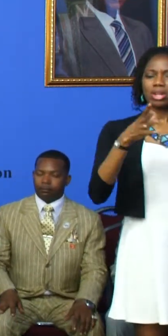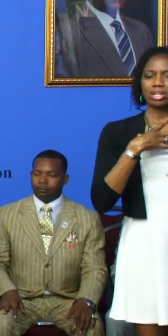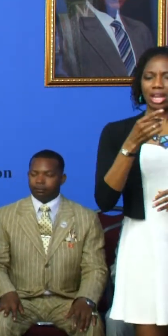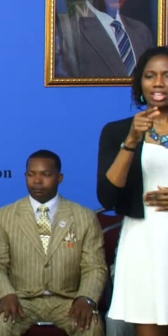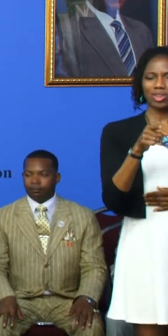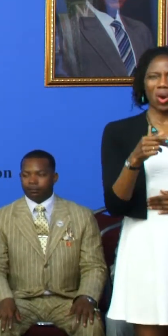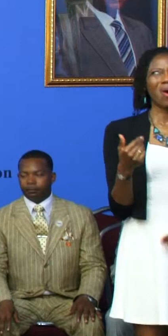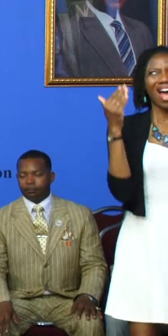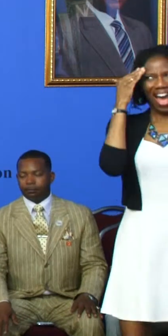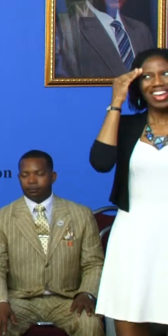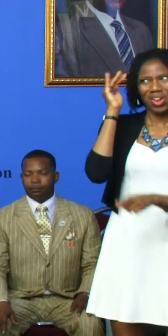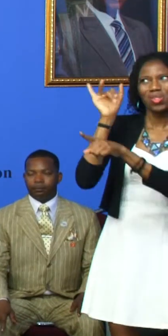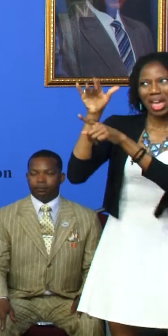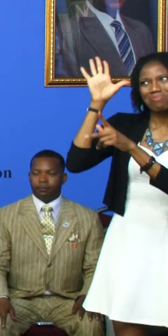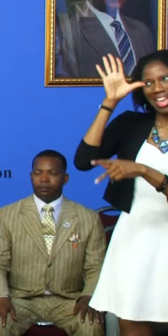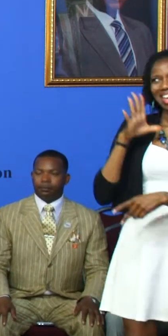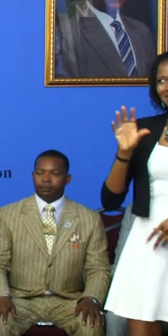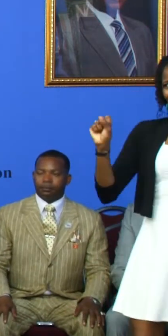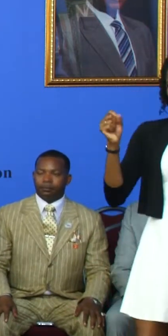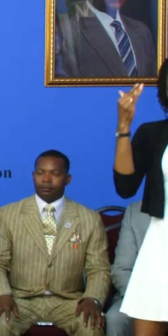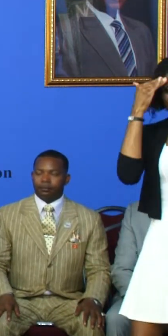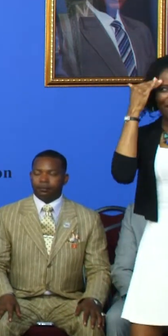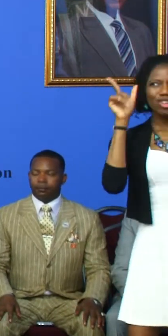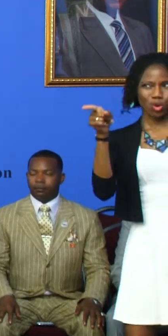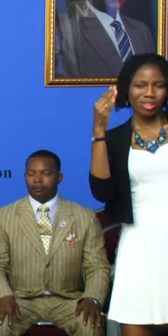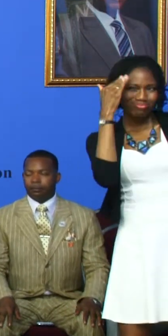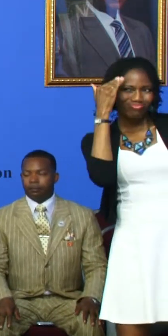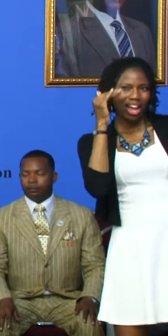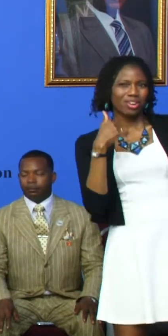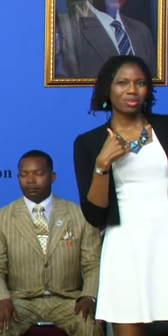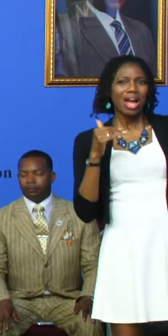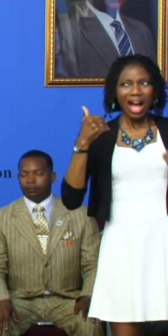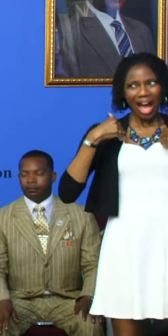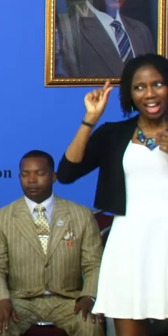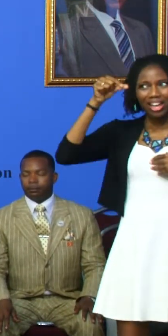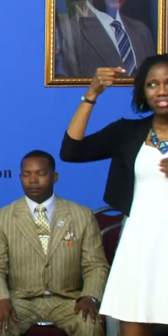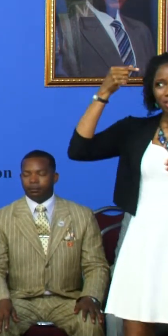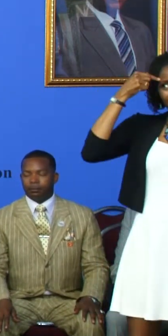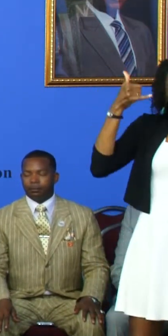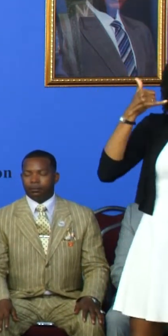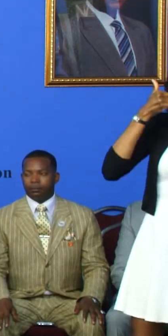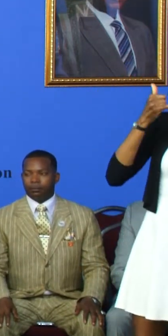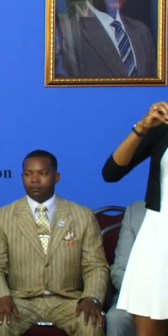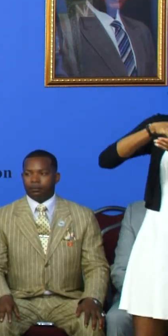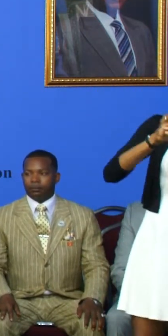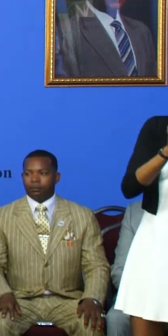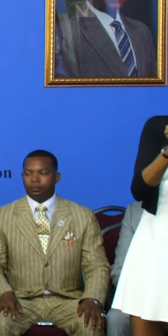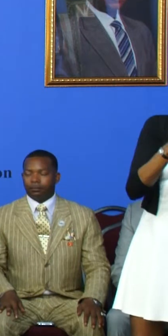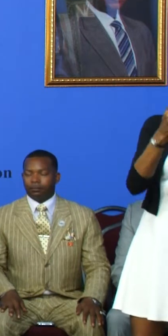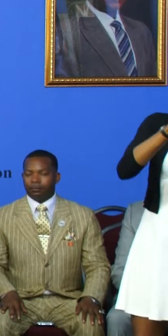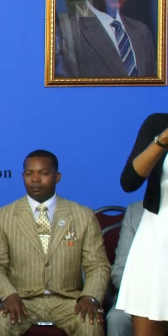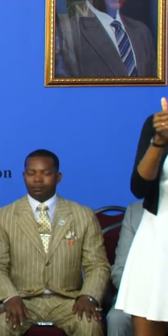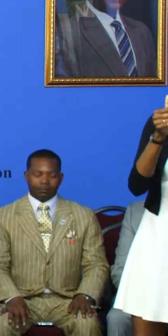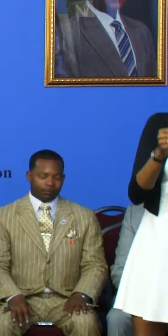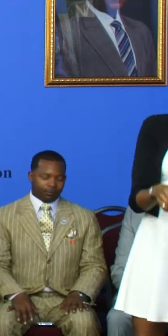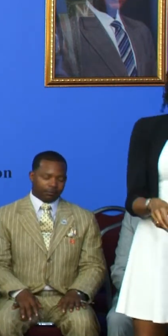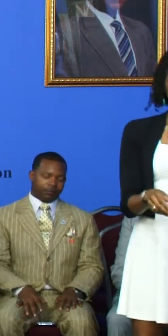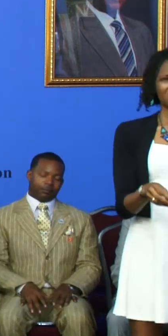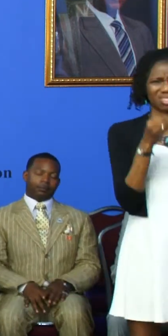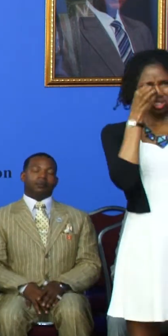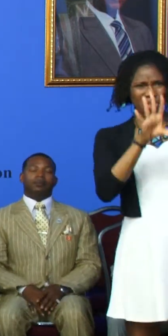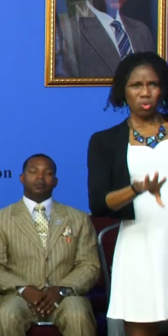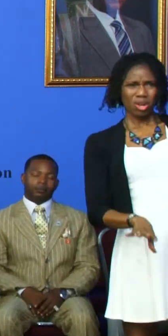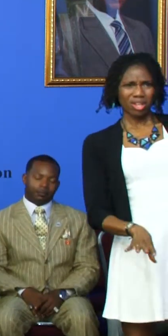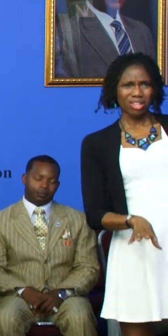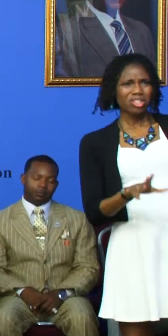the mayor. Folk tell me, I got the governor's phone number. So what? You don't call him and tell